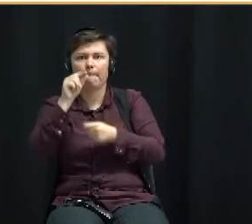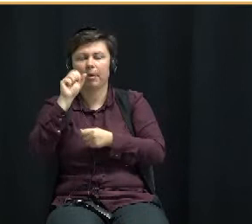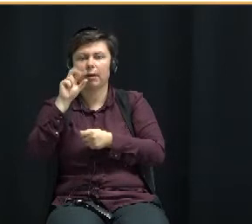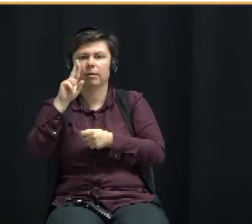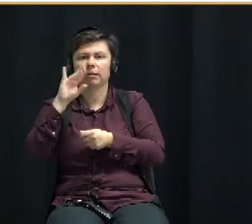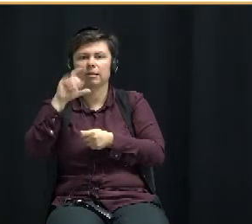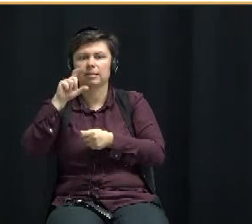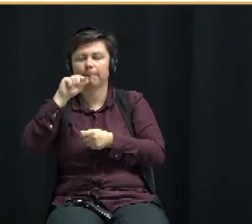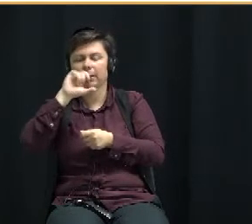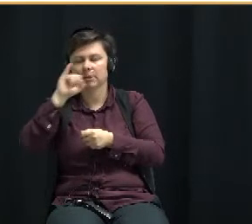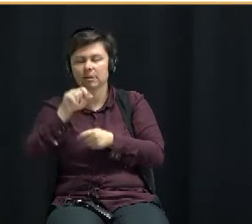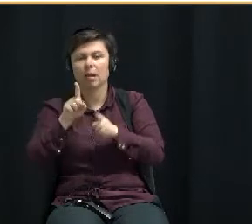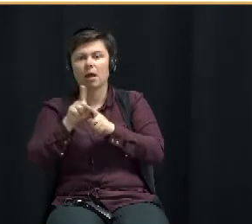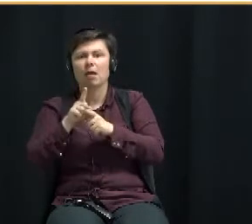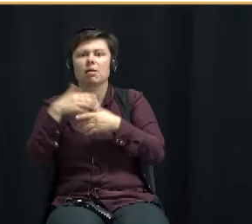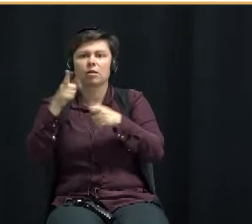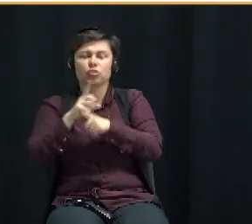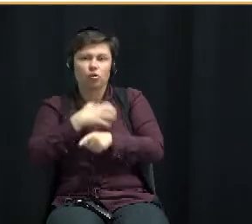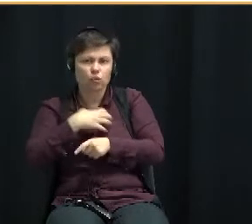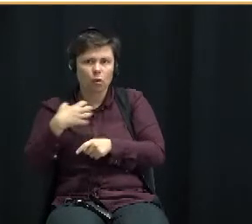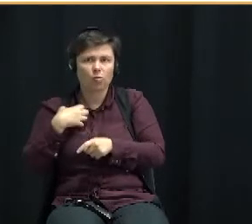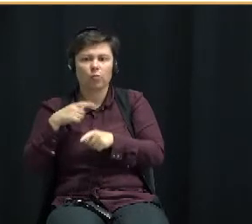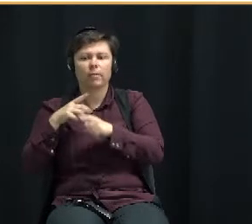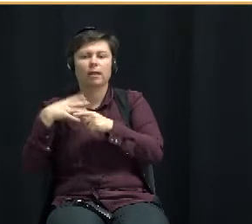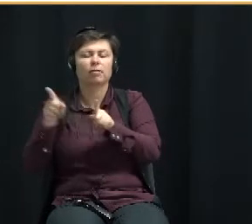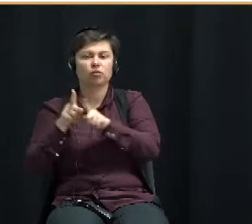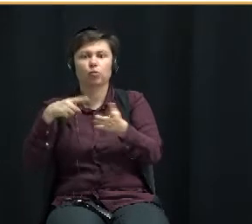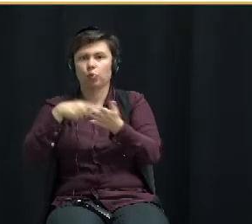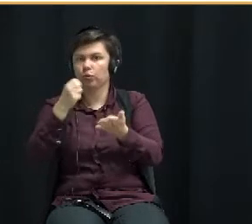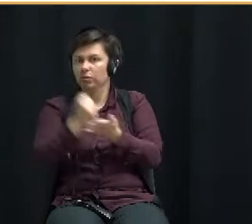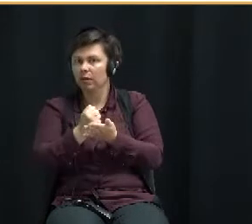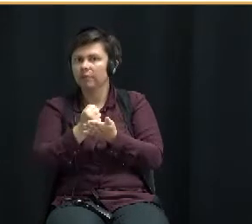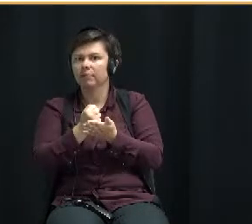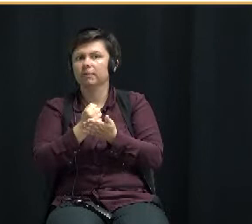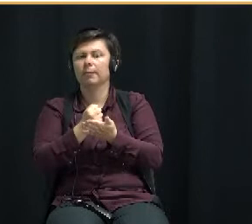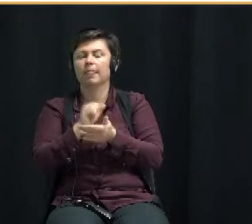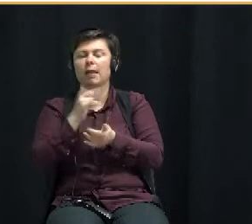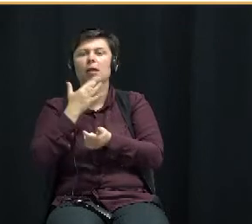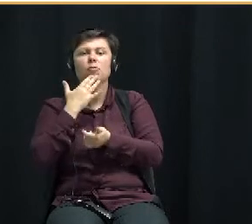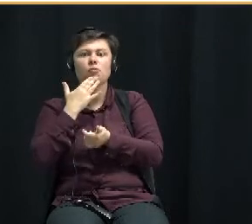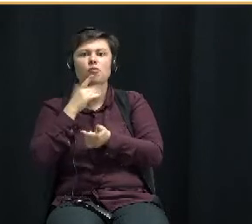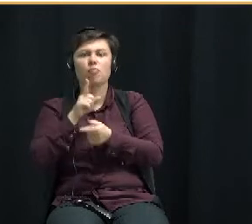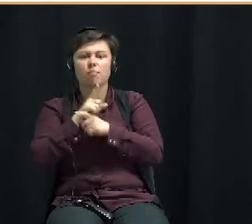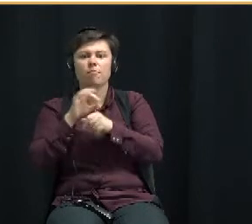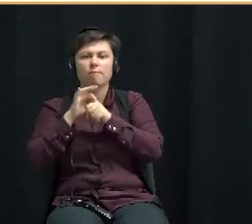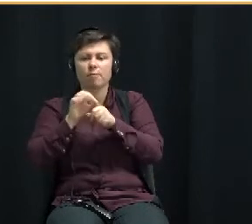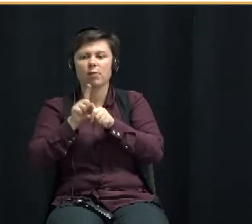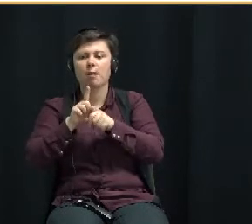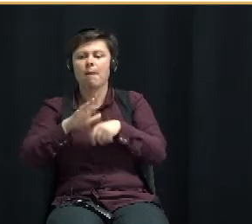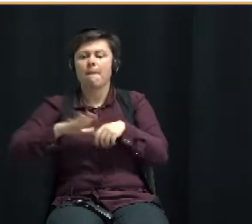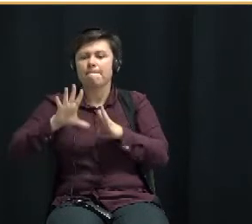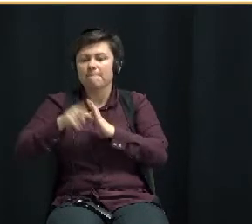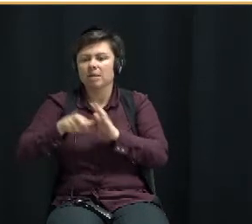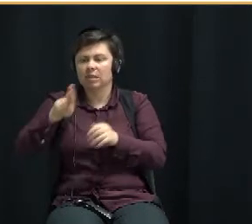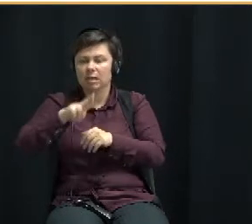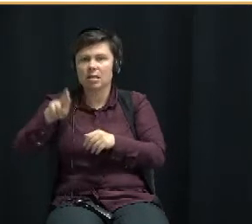and it was also at municipal, regional, and a national level. And if you want to look